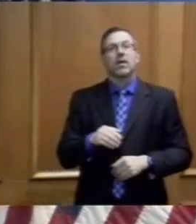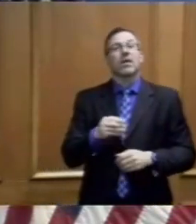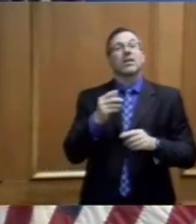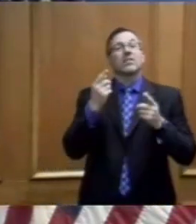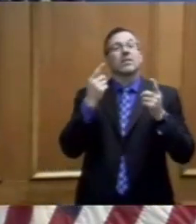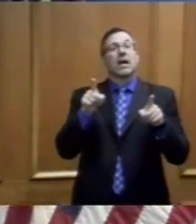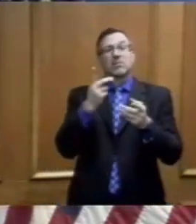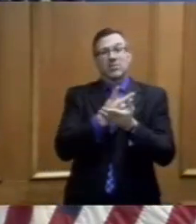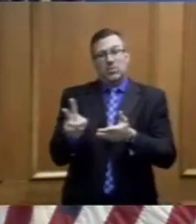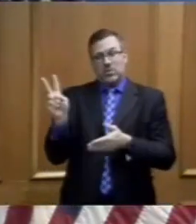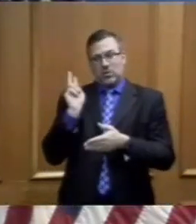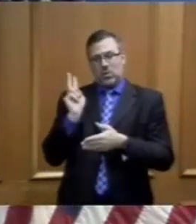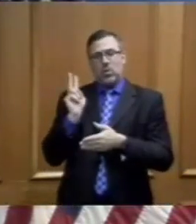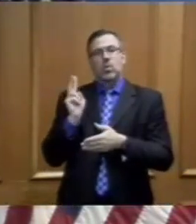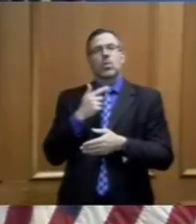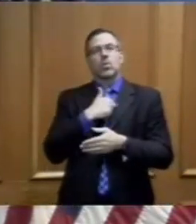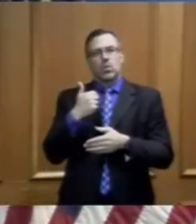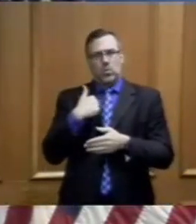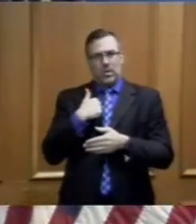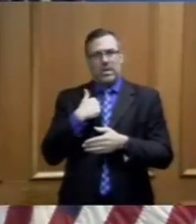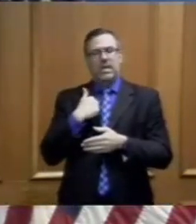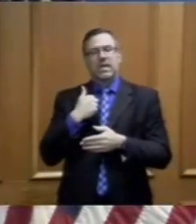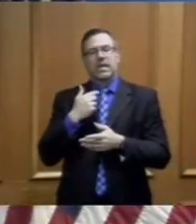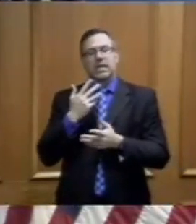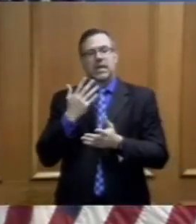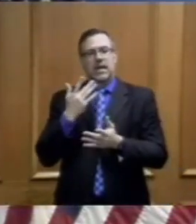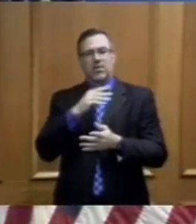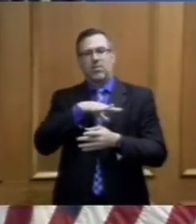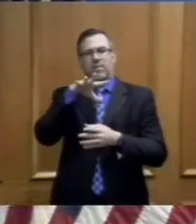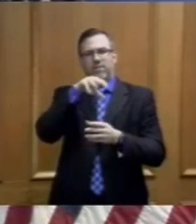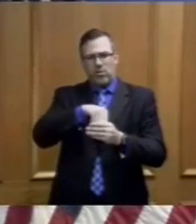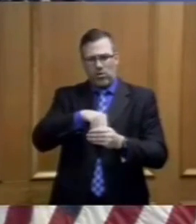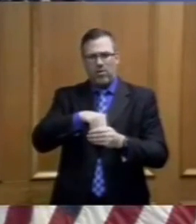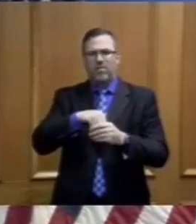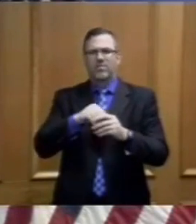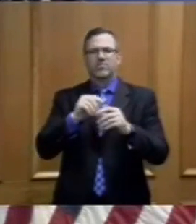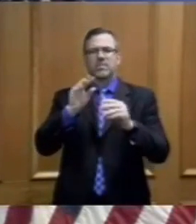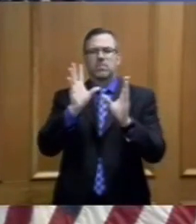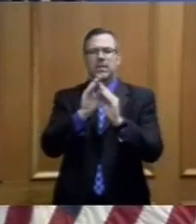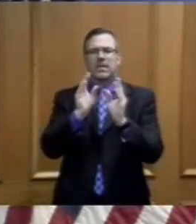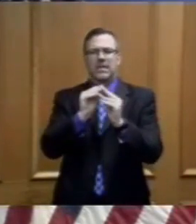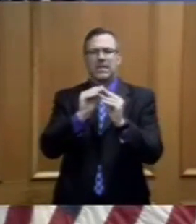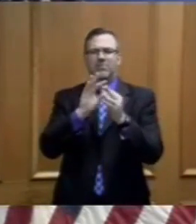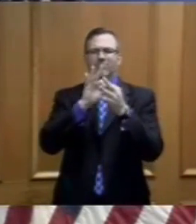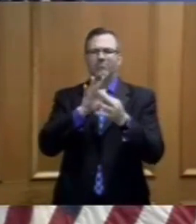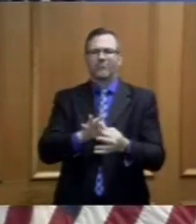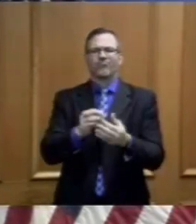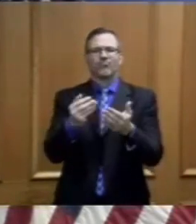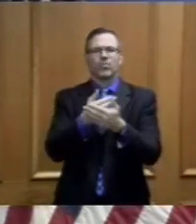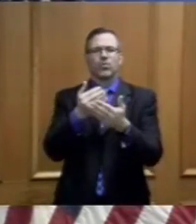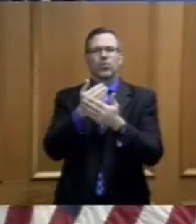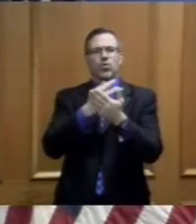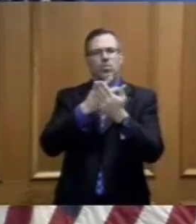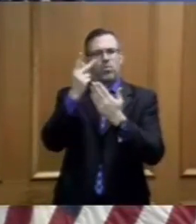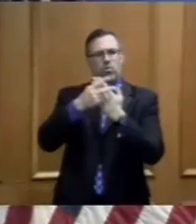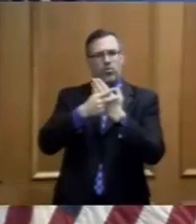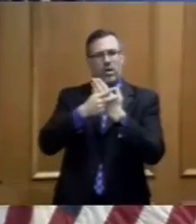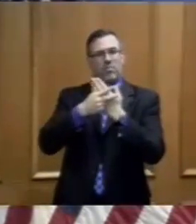ago we received a capabilities briefing about this new program that was being developed in New York.